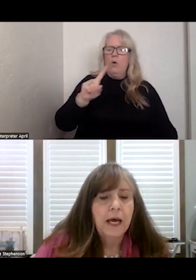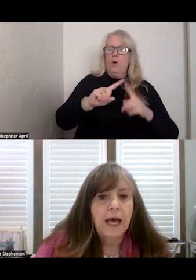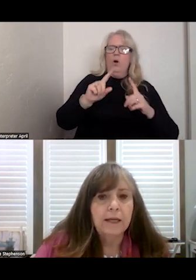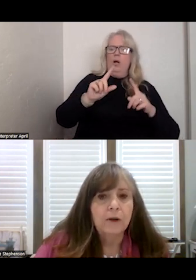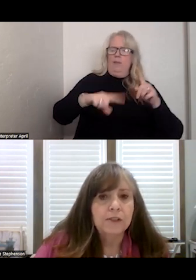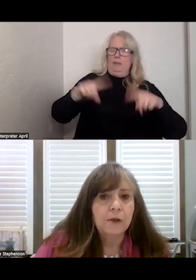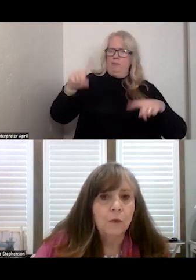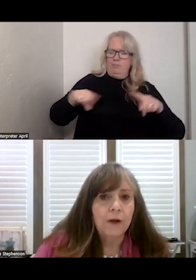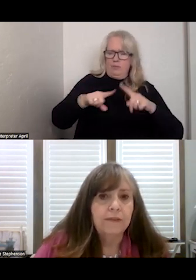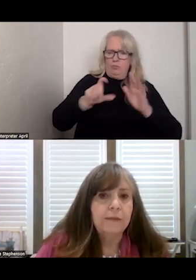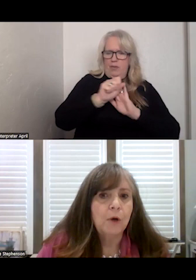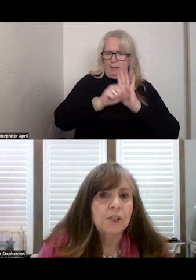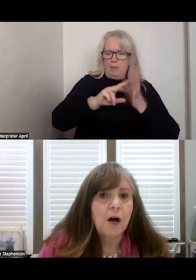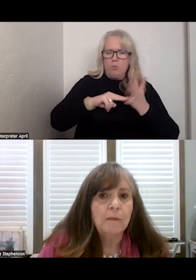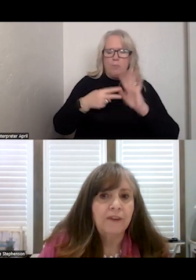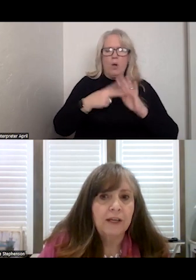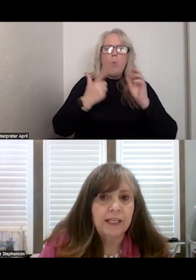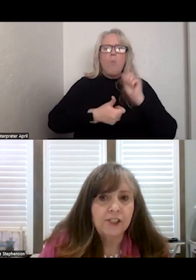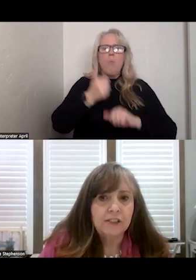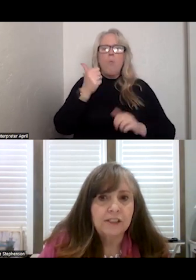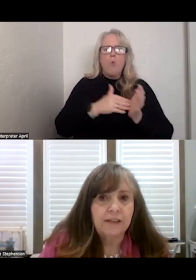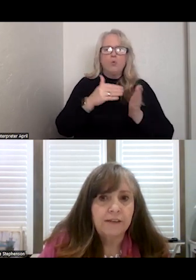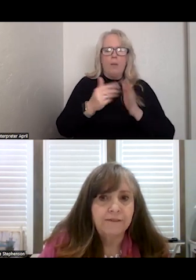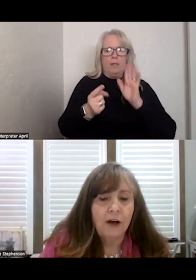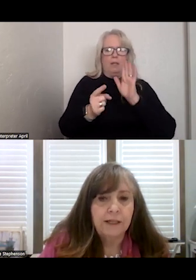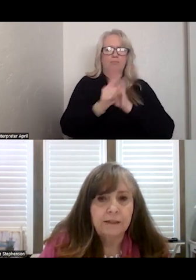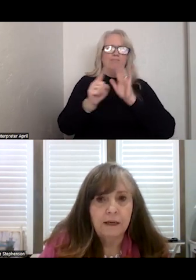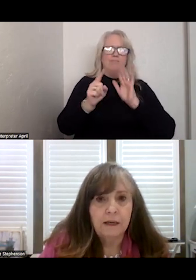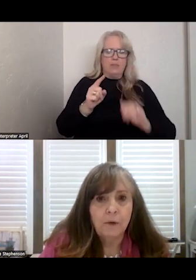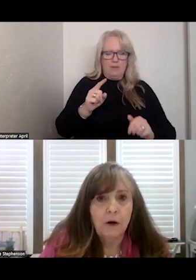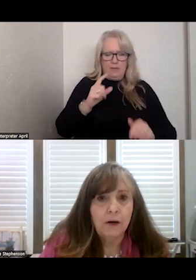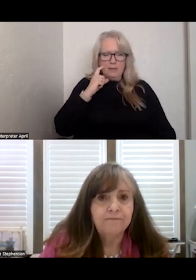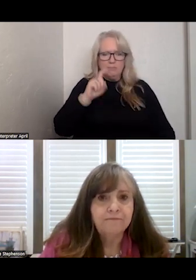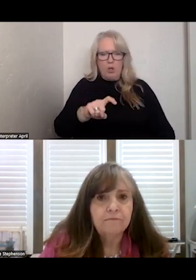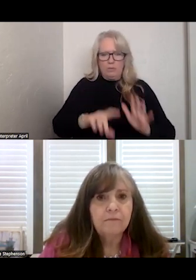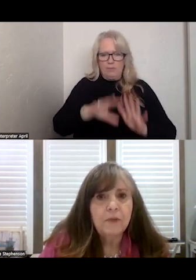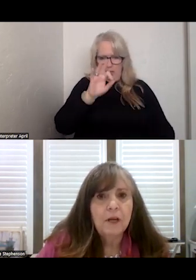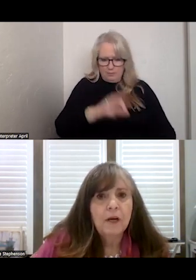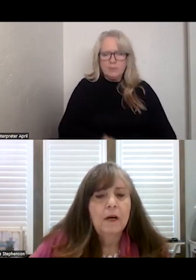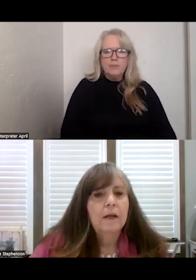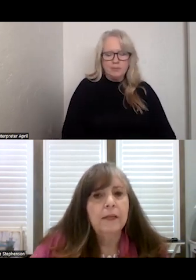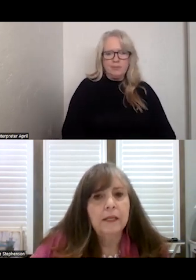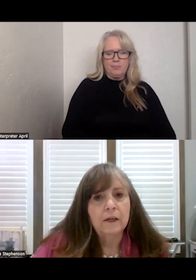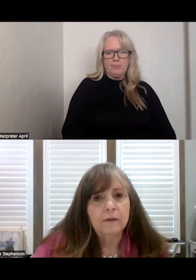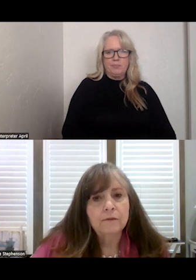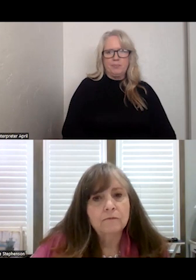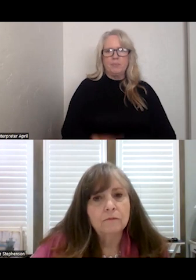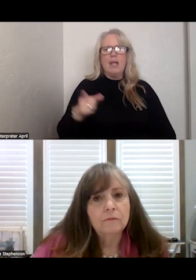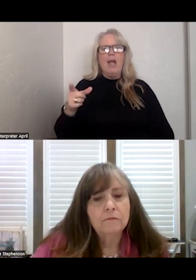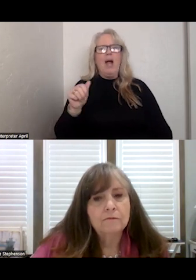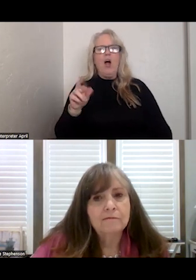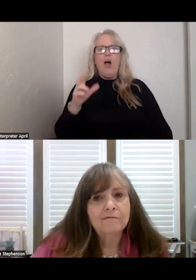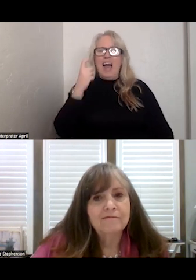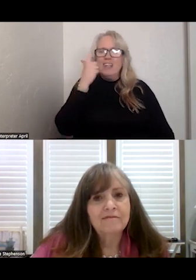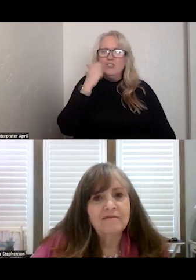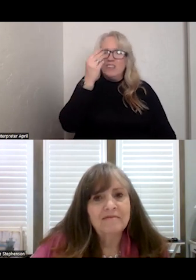purposes, and also what the most common violations that they find are. And Arlene, I just